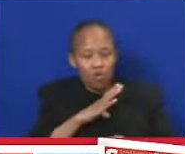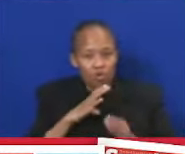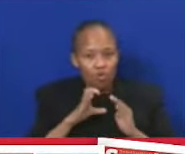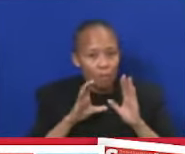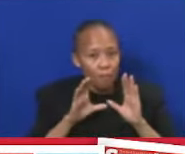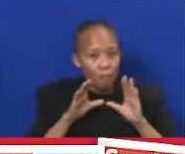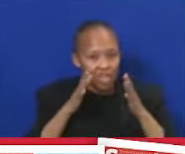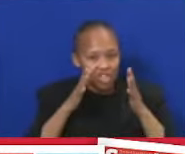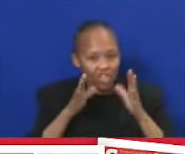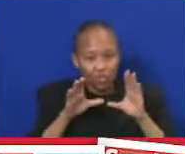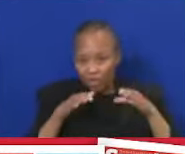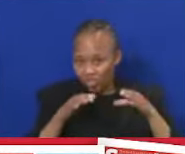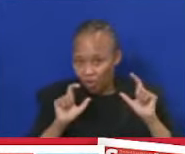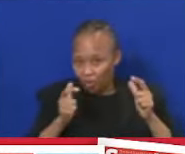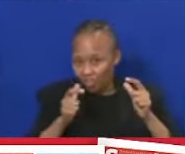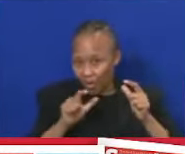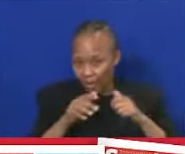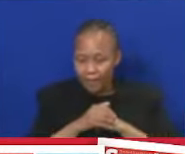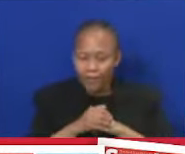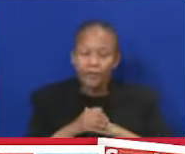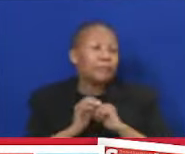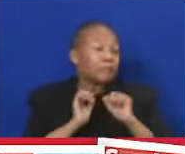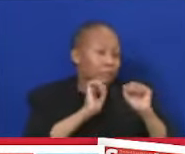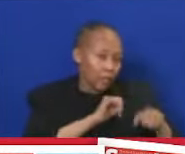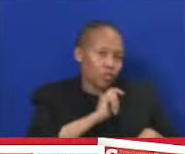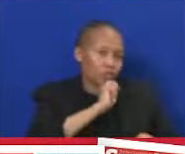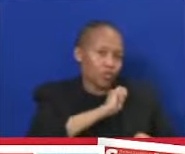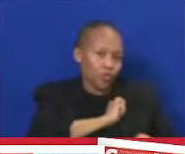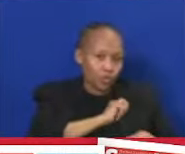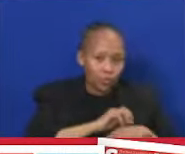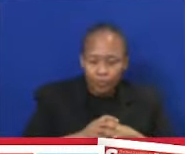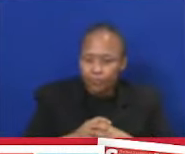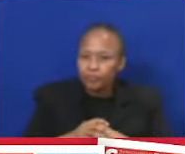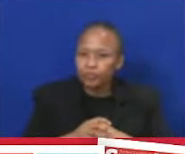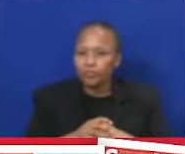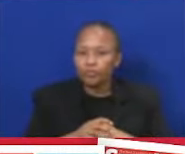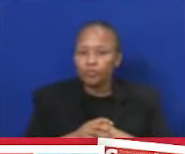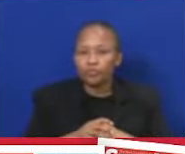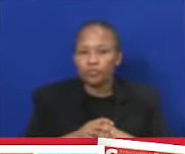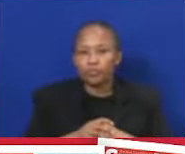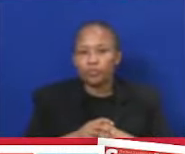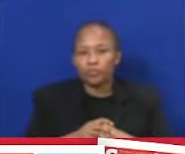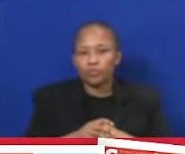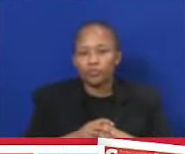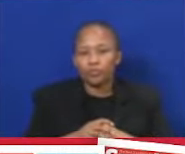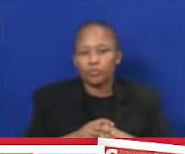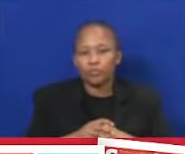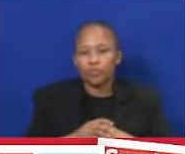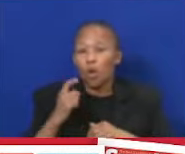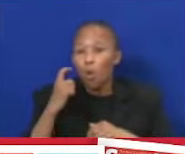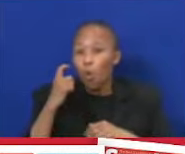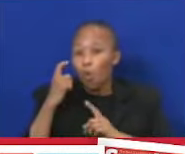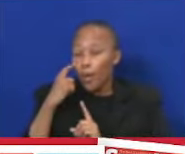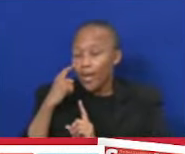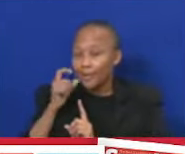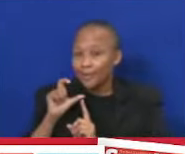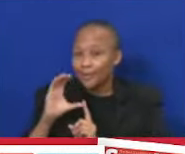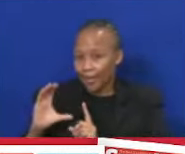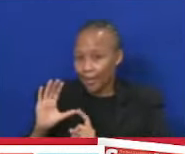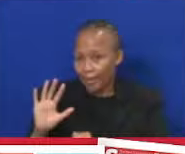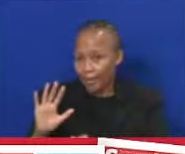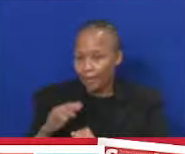purpose of the Commission. Witness C, If I can then take you back